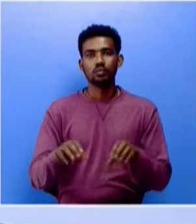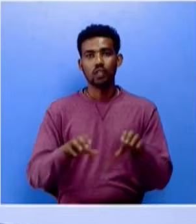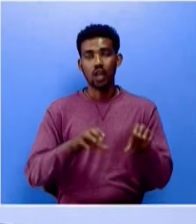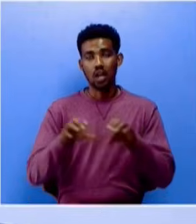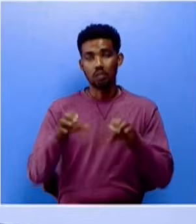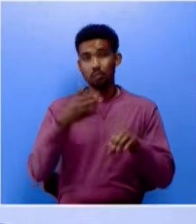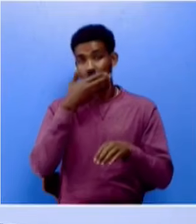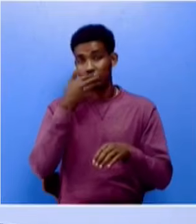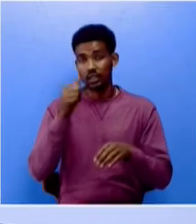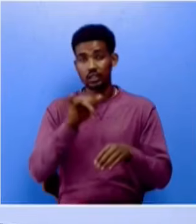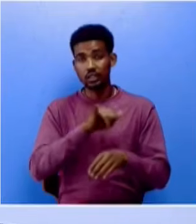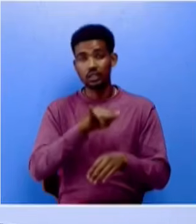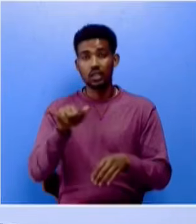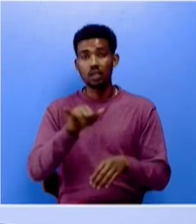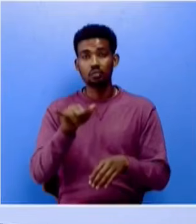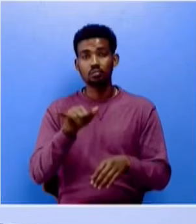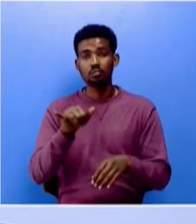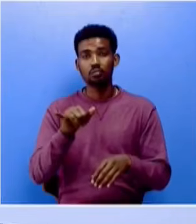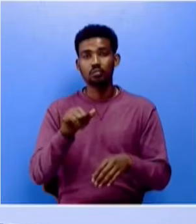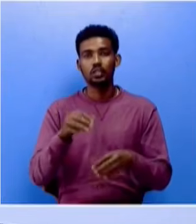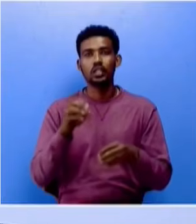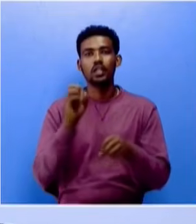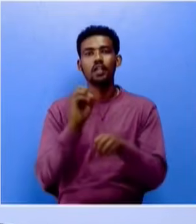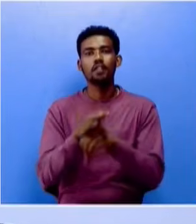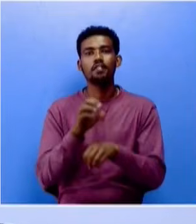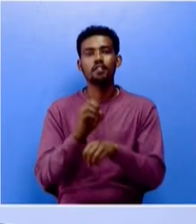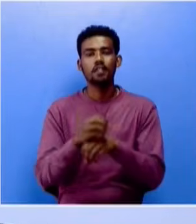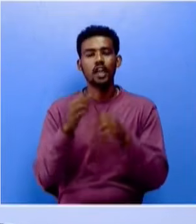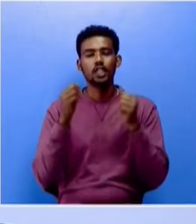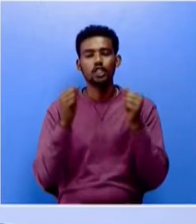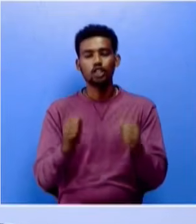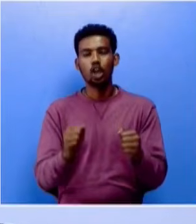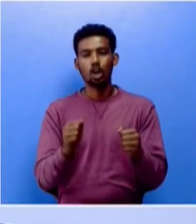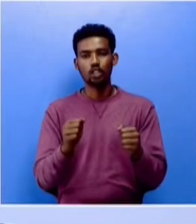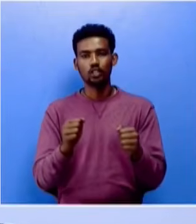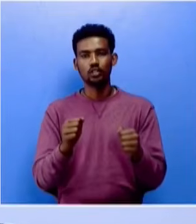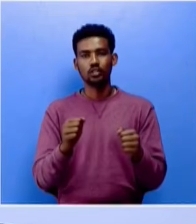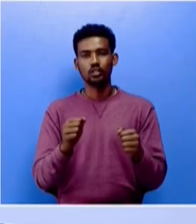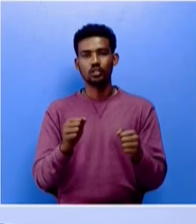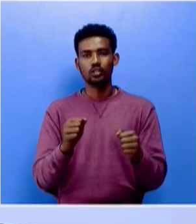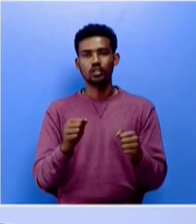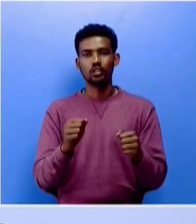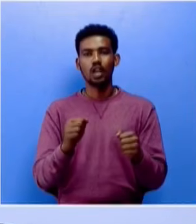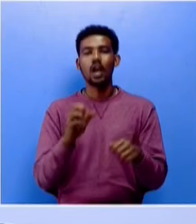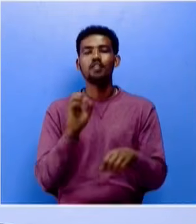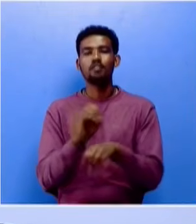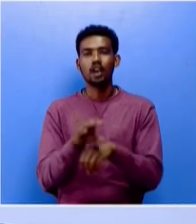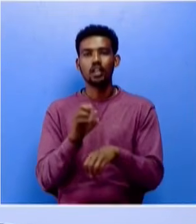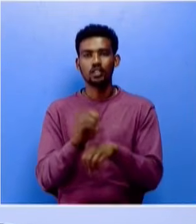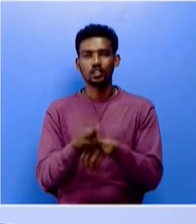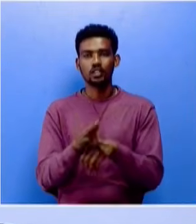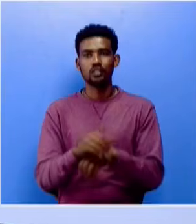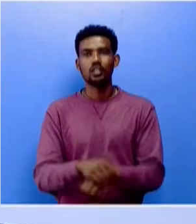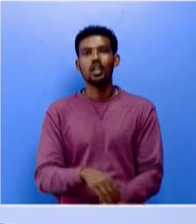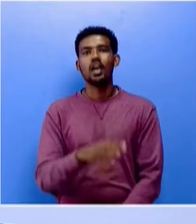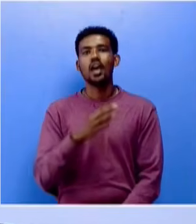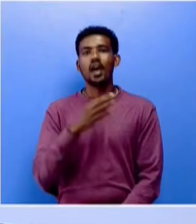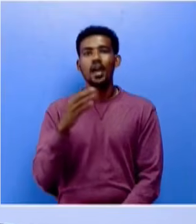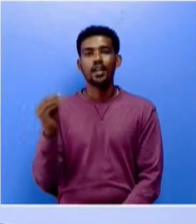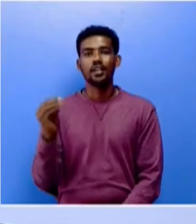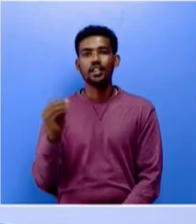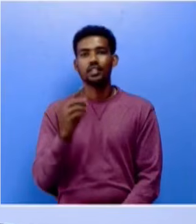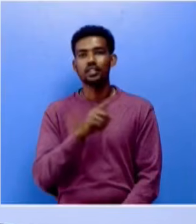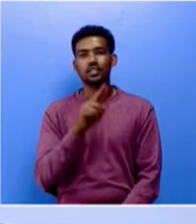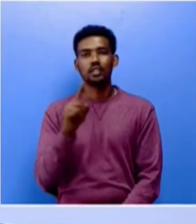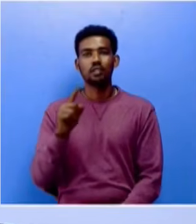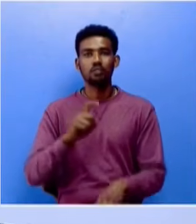had better is just used to give what? A strong advice. And sometimes it